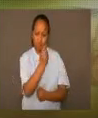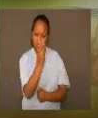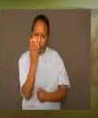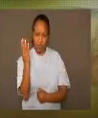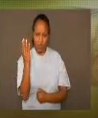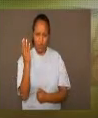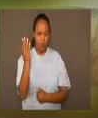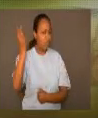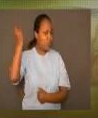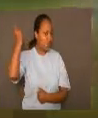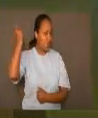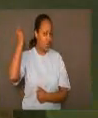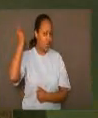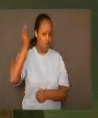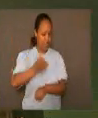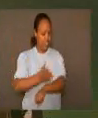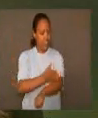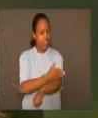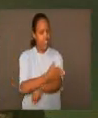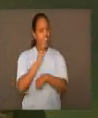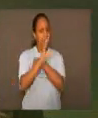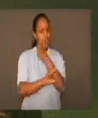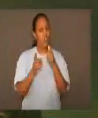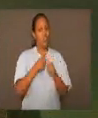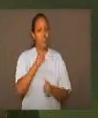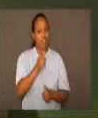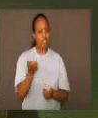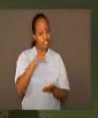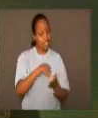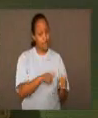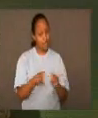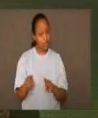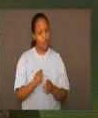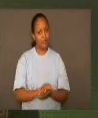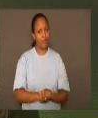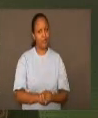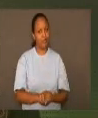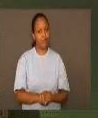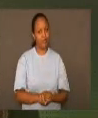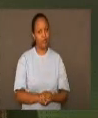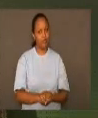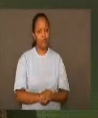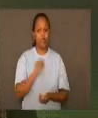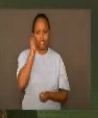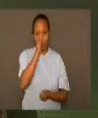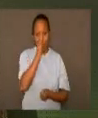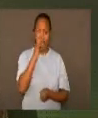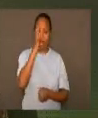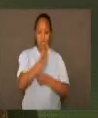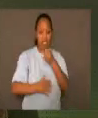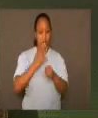ancient civilizations. We also learned that, with the exception of a